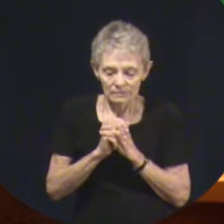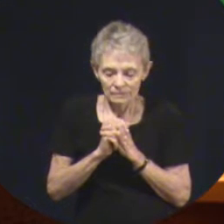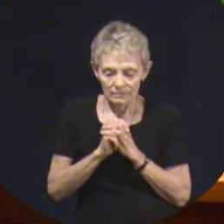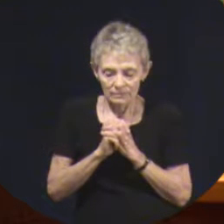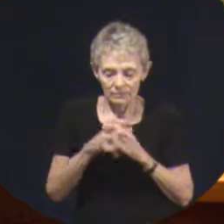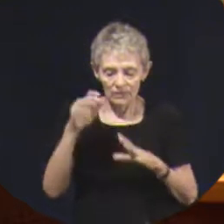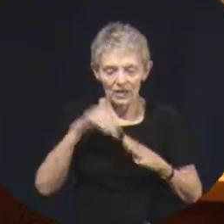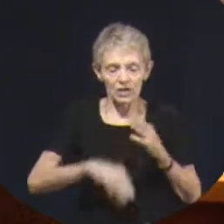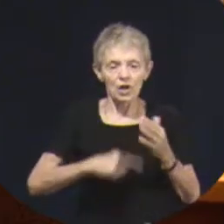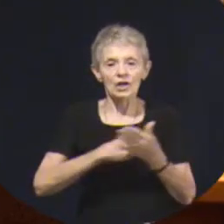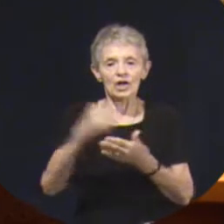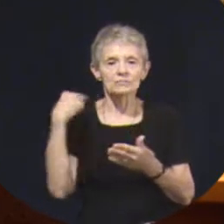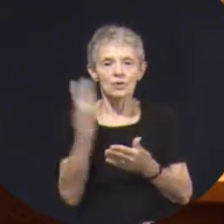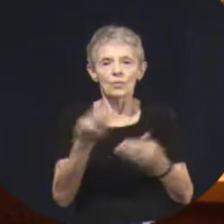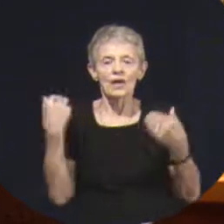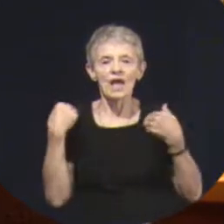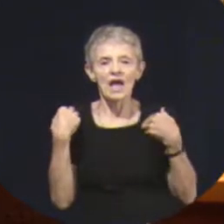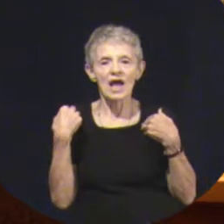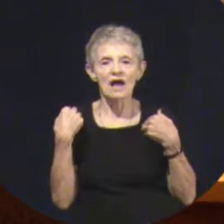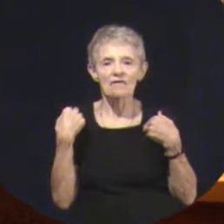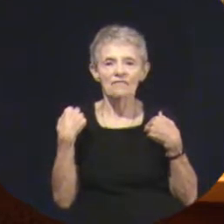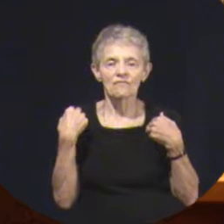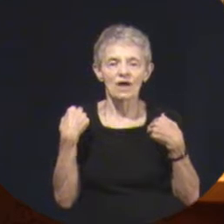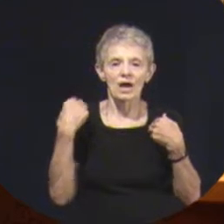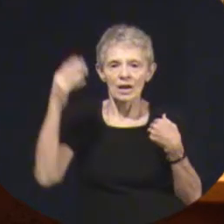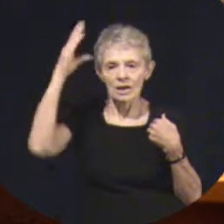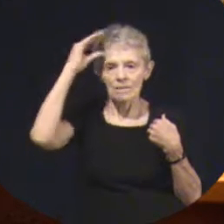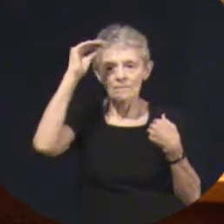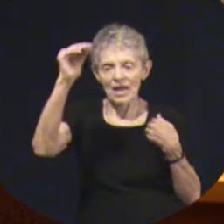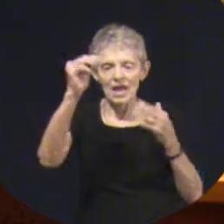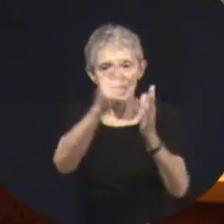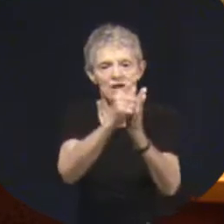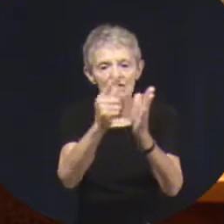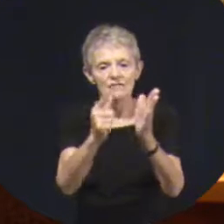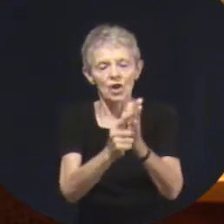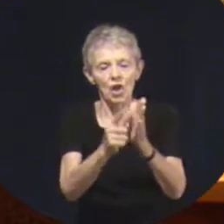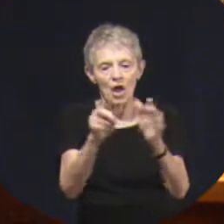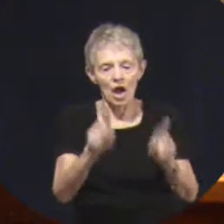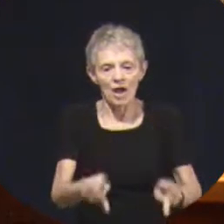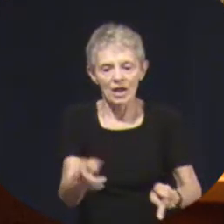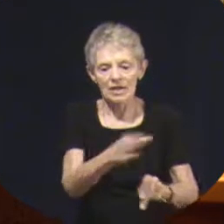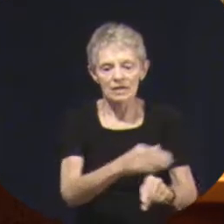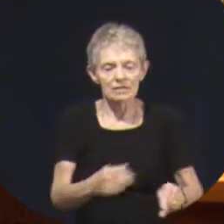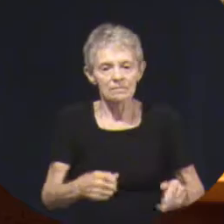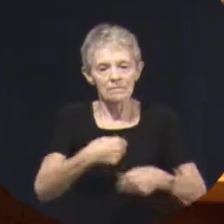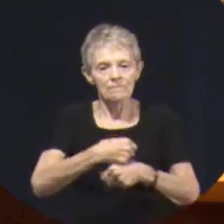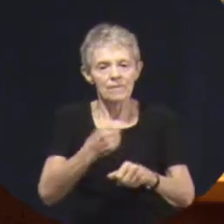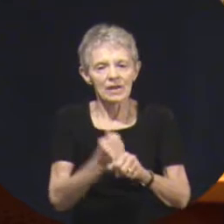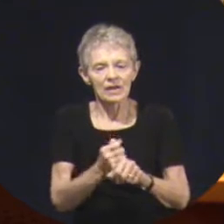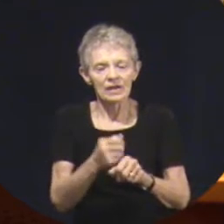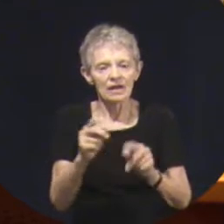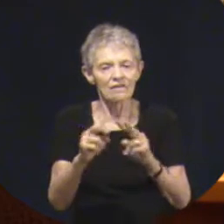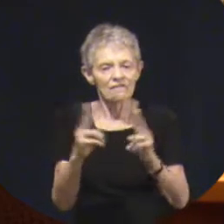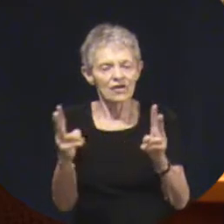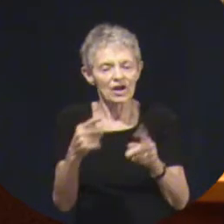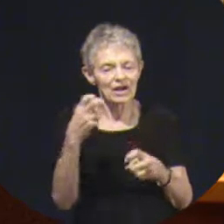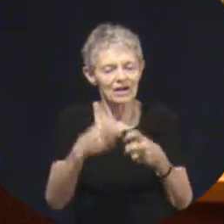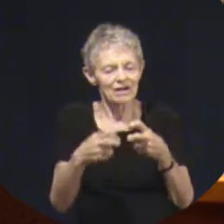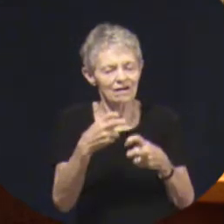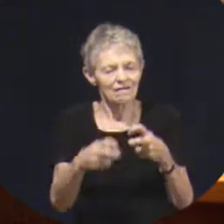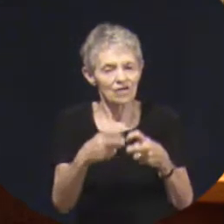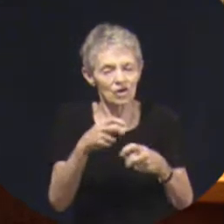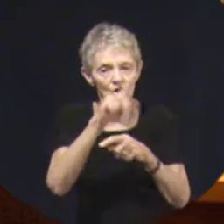In our Gospel, we have a scholar of the law, and he is posing a very tricky question to Jesus. He